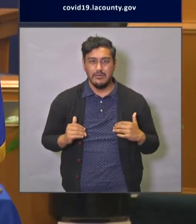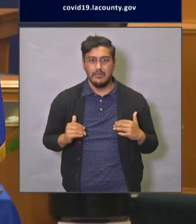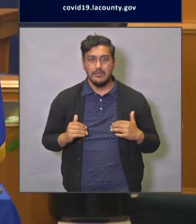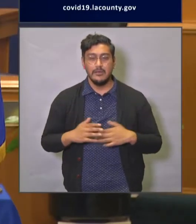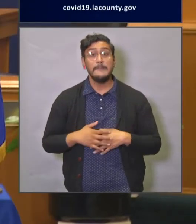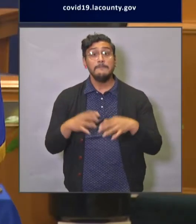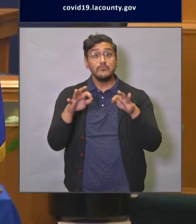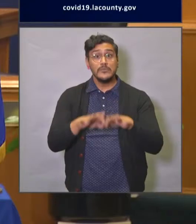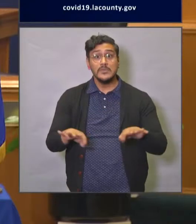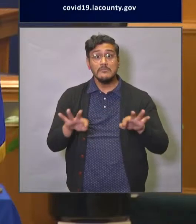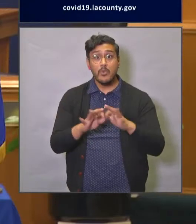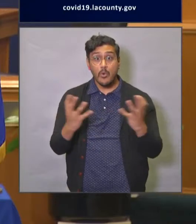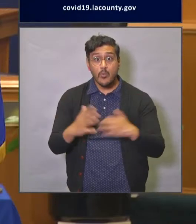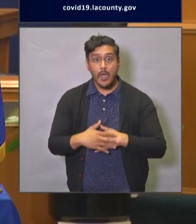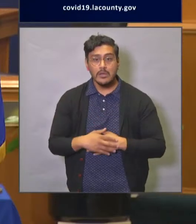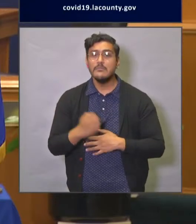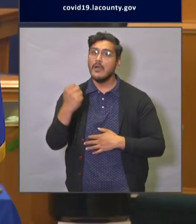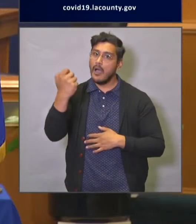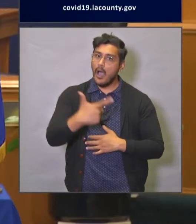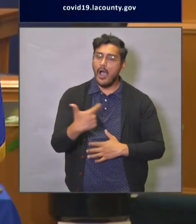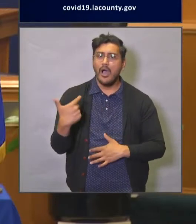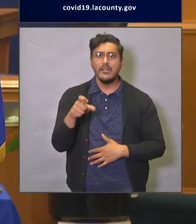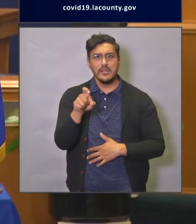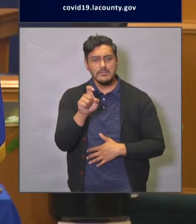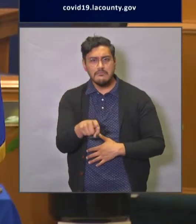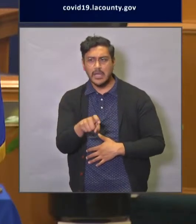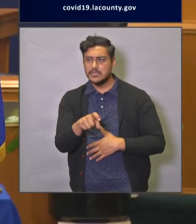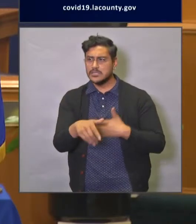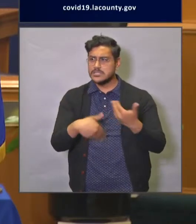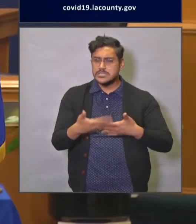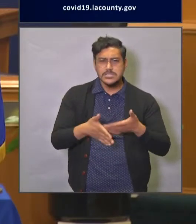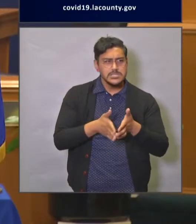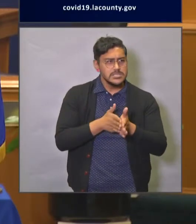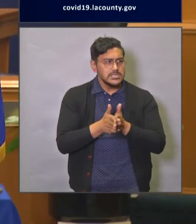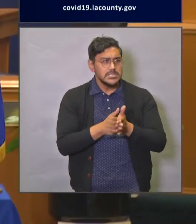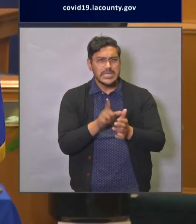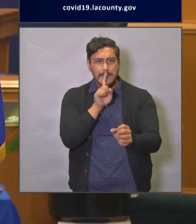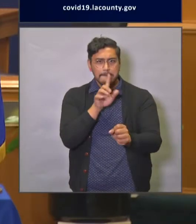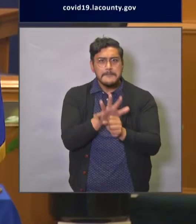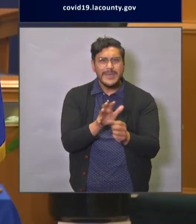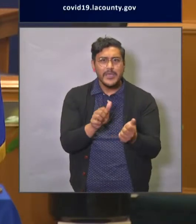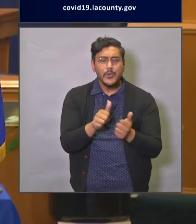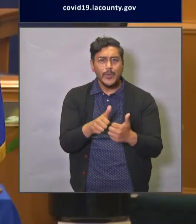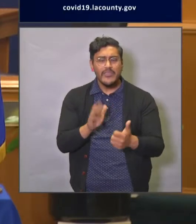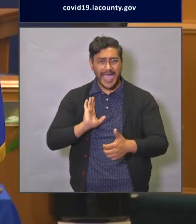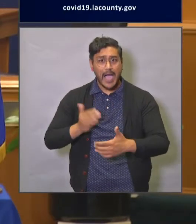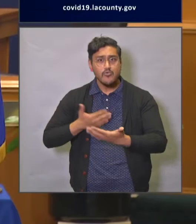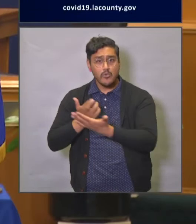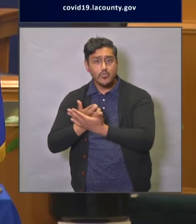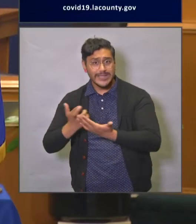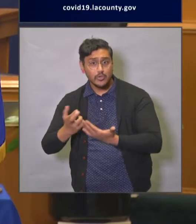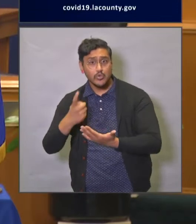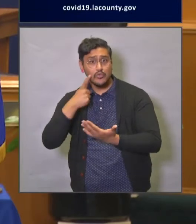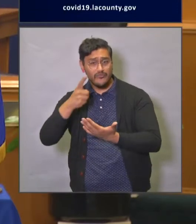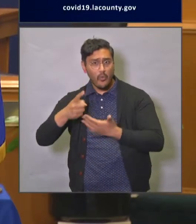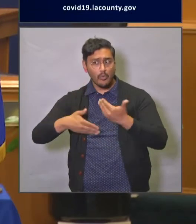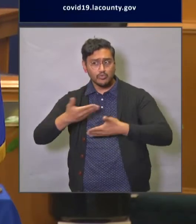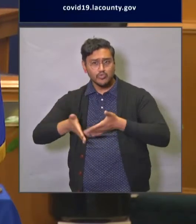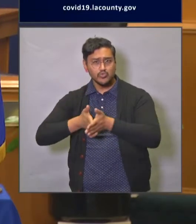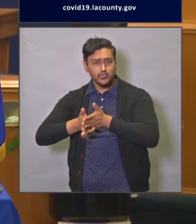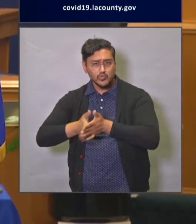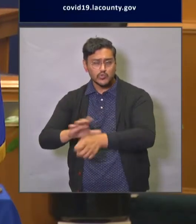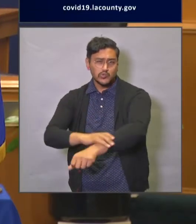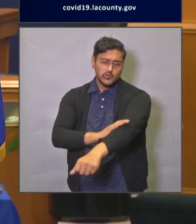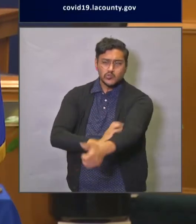to commit and commit with our resources and create opportunities for us to do the work that allows us to close